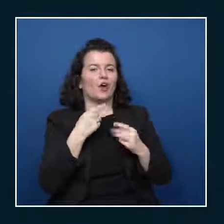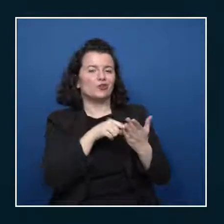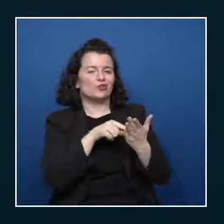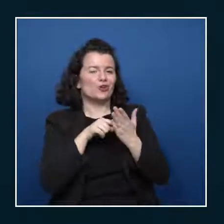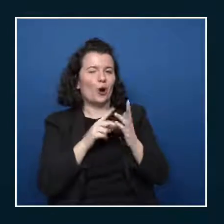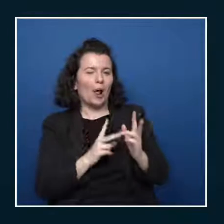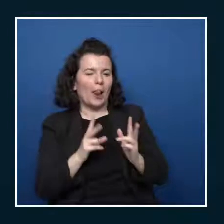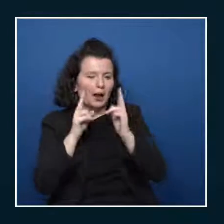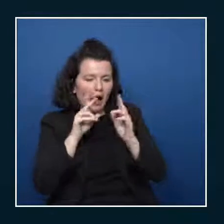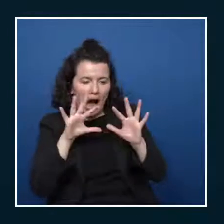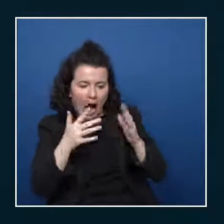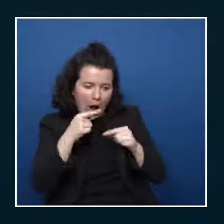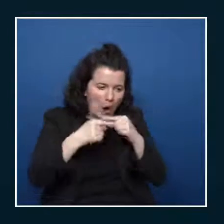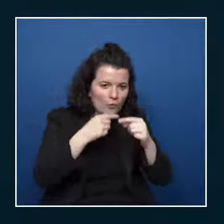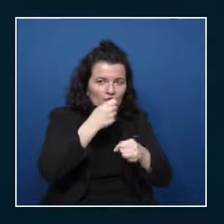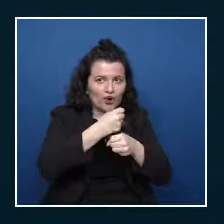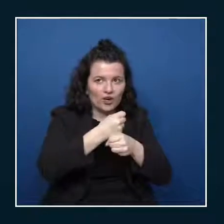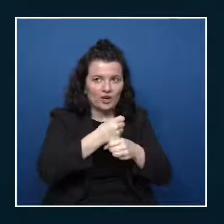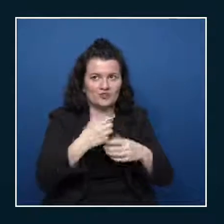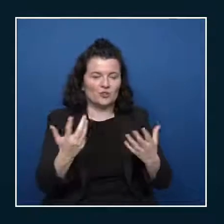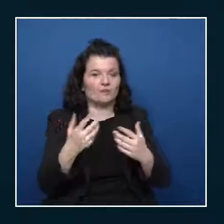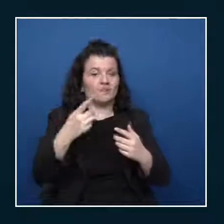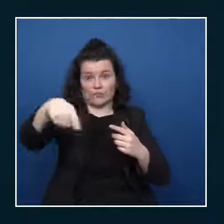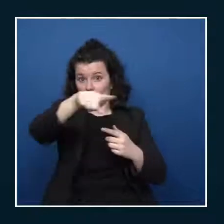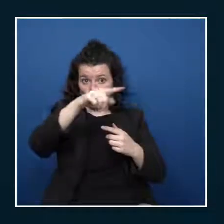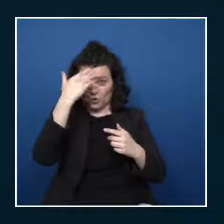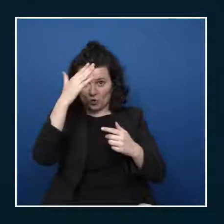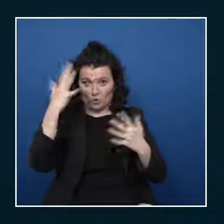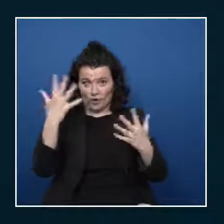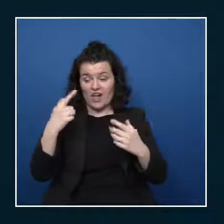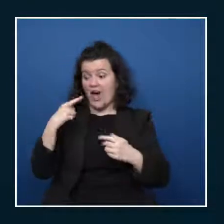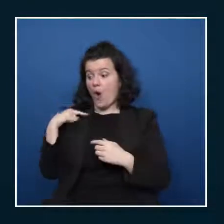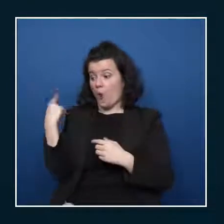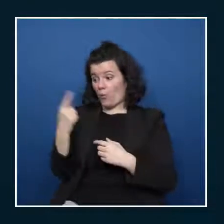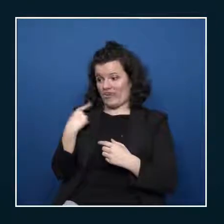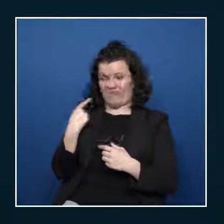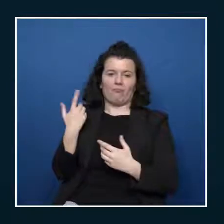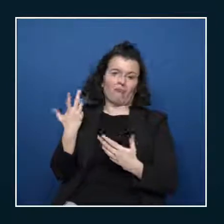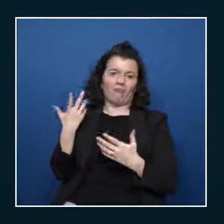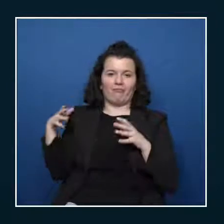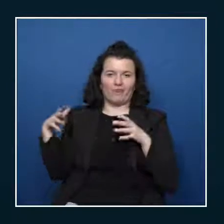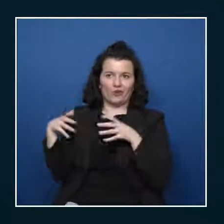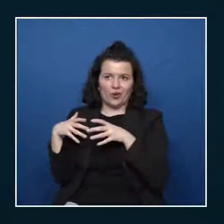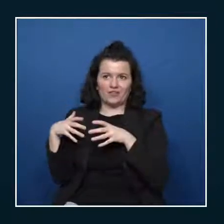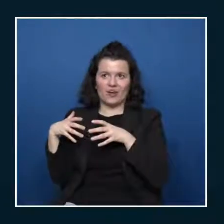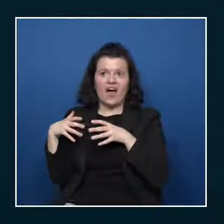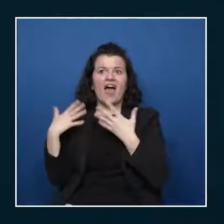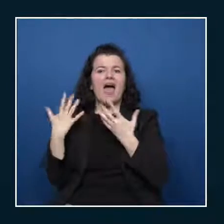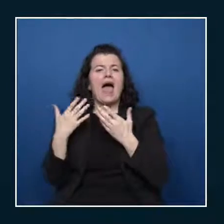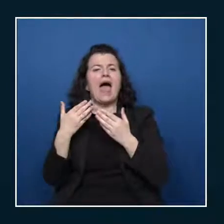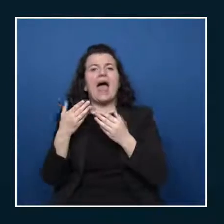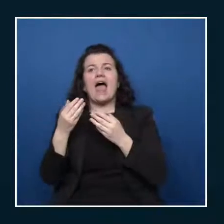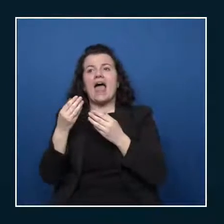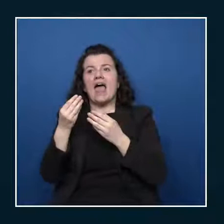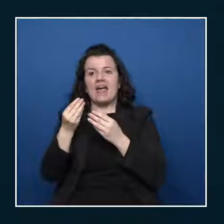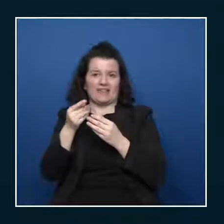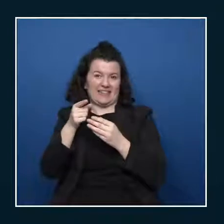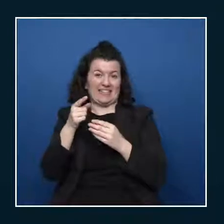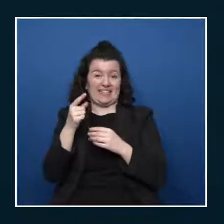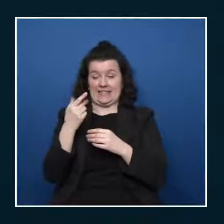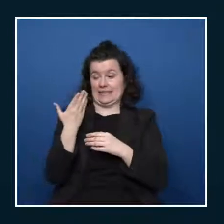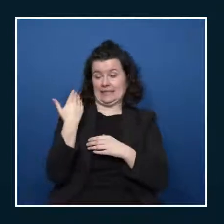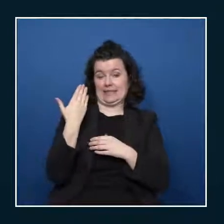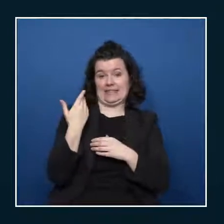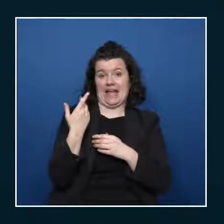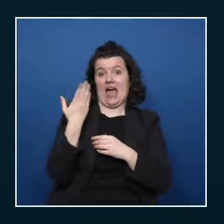the reason why we know stuff when we're doing the hosting is because they give us all all of this like on Saturday and Sunday, and we